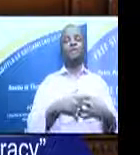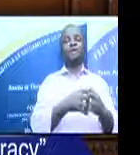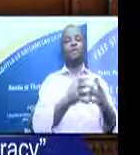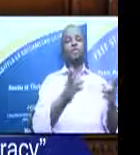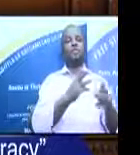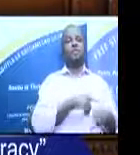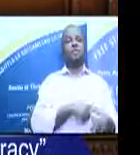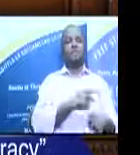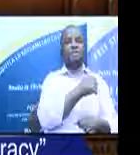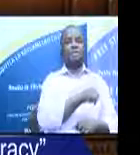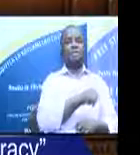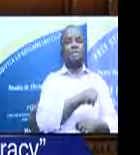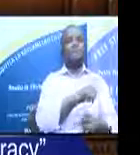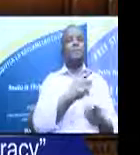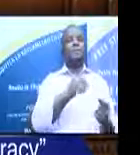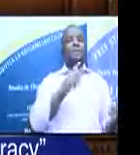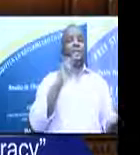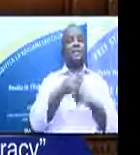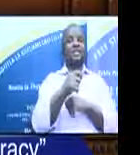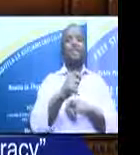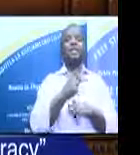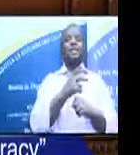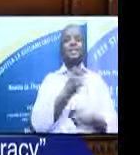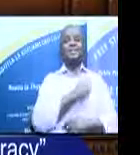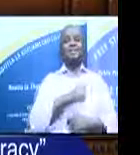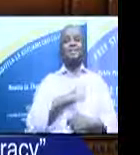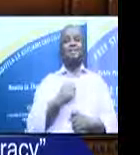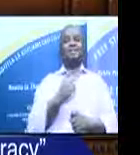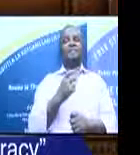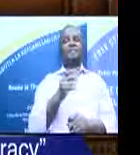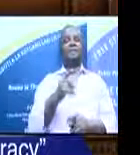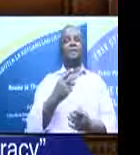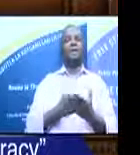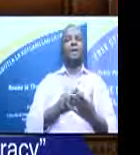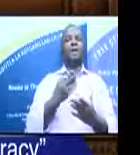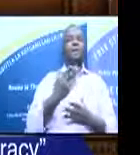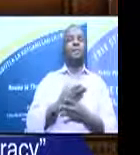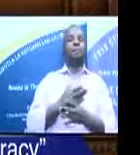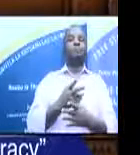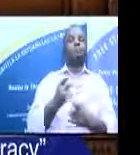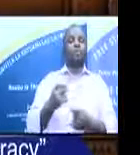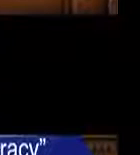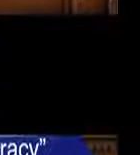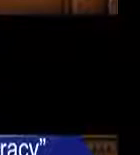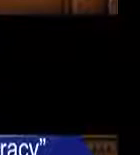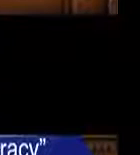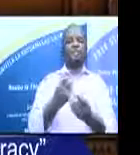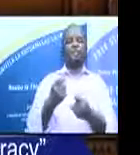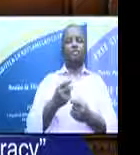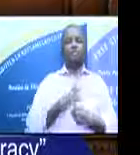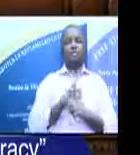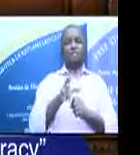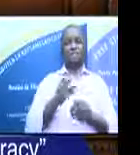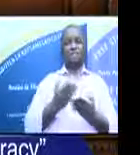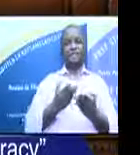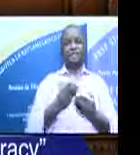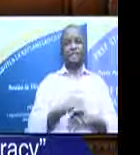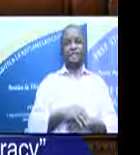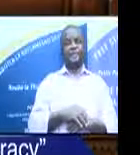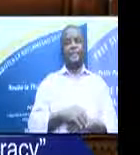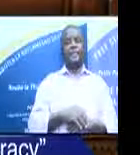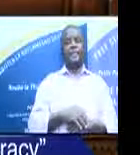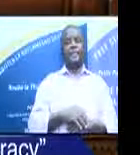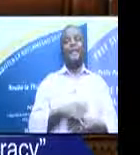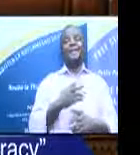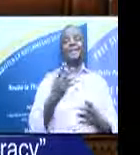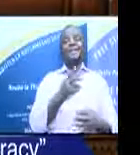and reprioritize its healthcare workers to help with the COVID-19 services. The chronic